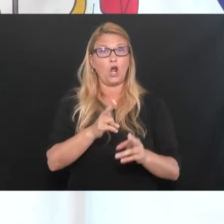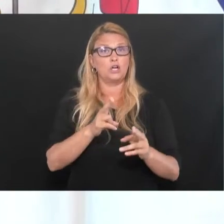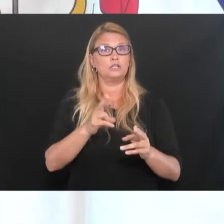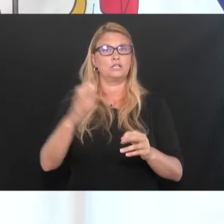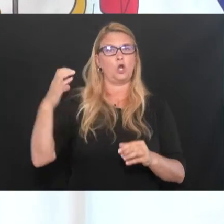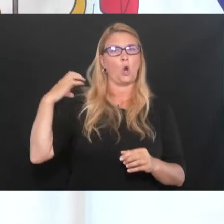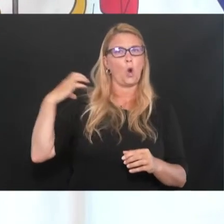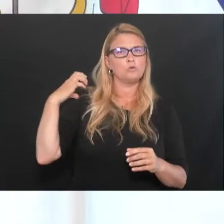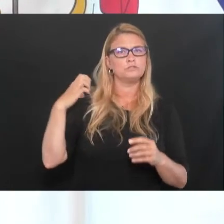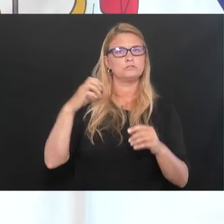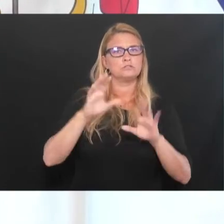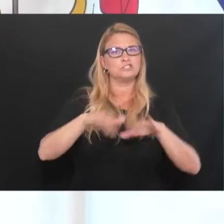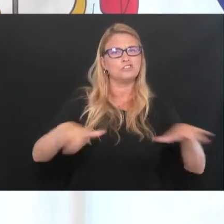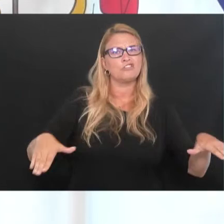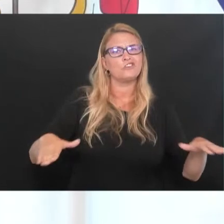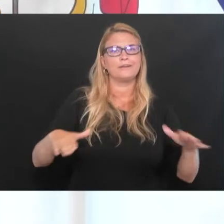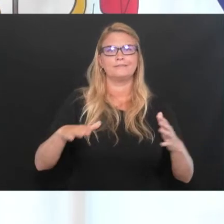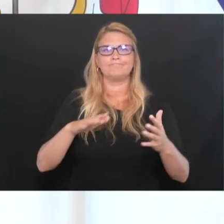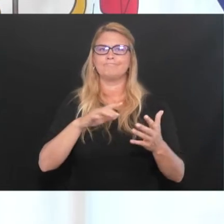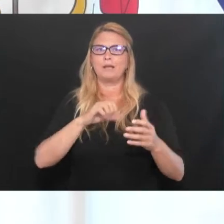coaching kids and everything, and